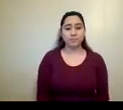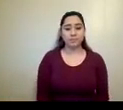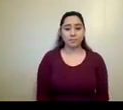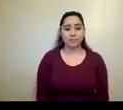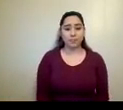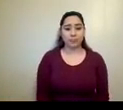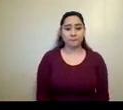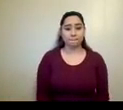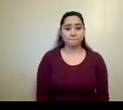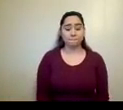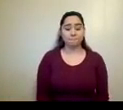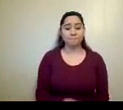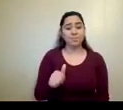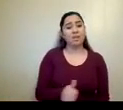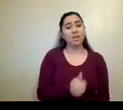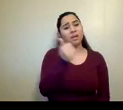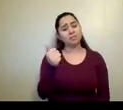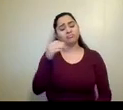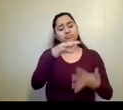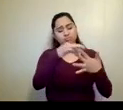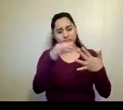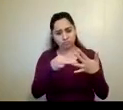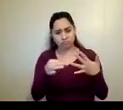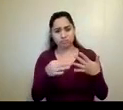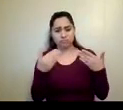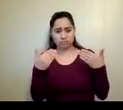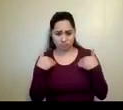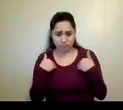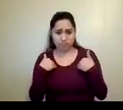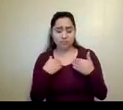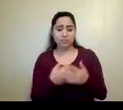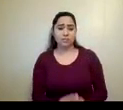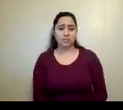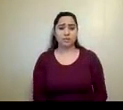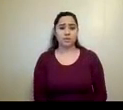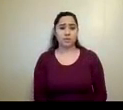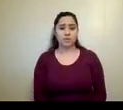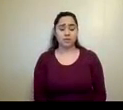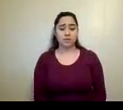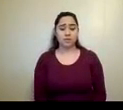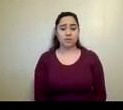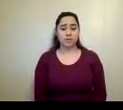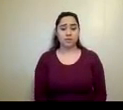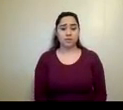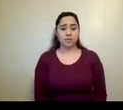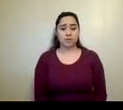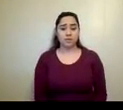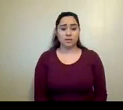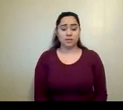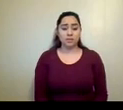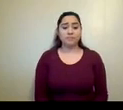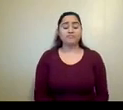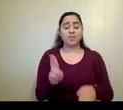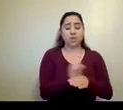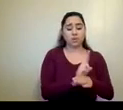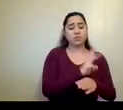An alternative to this method Although using water and soap to wash your